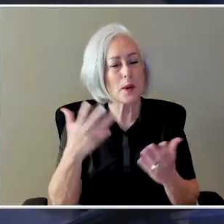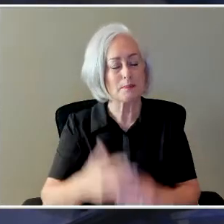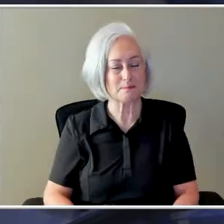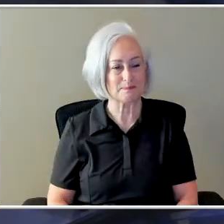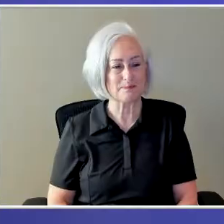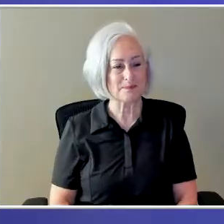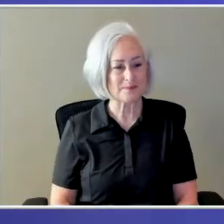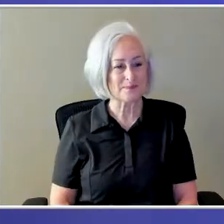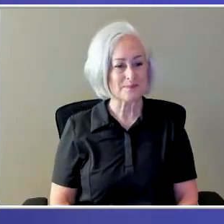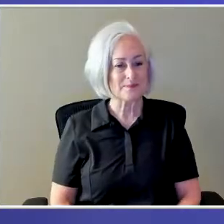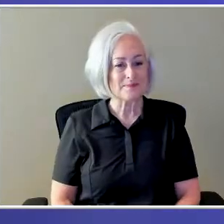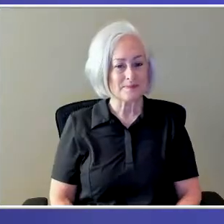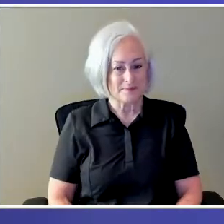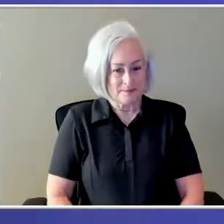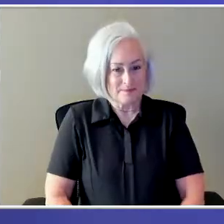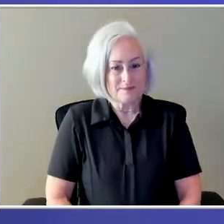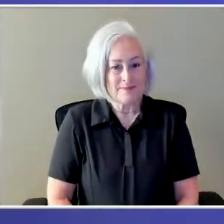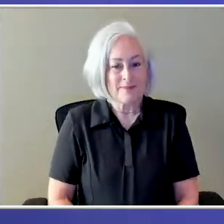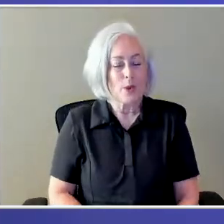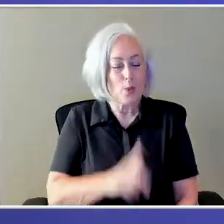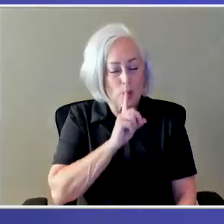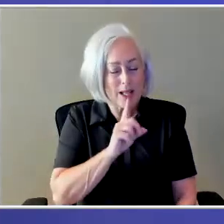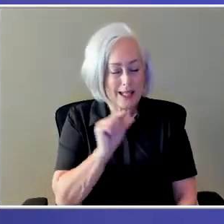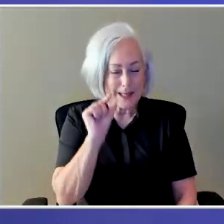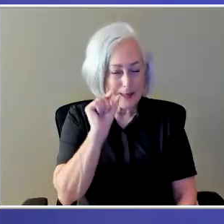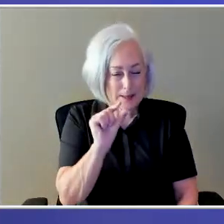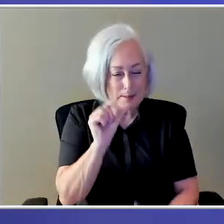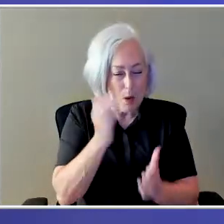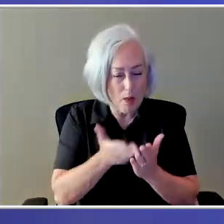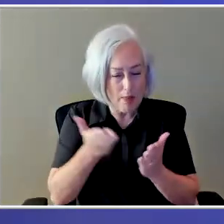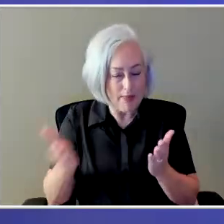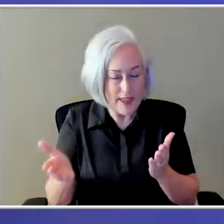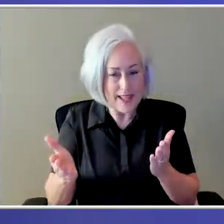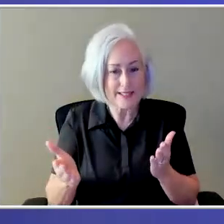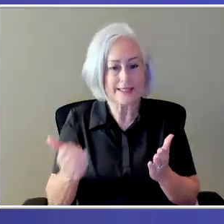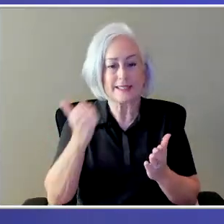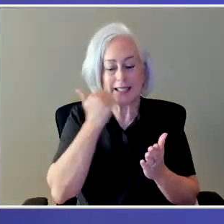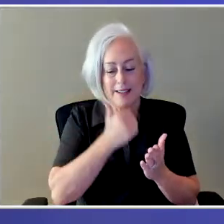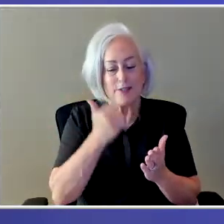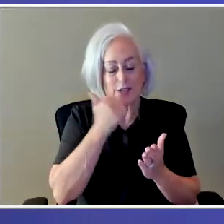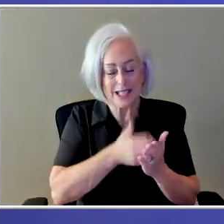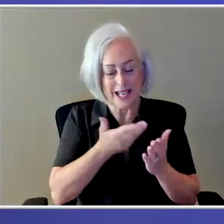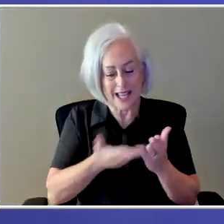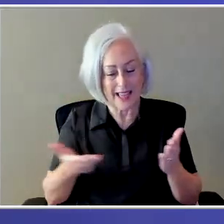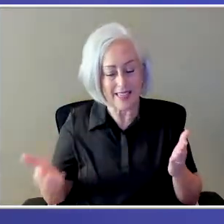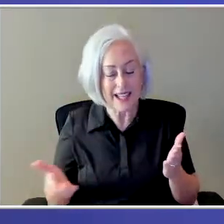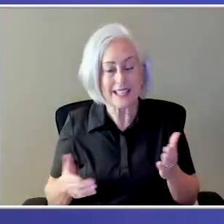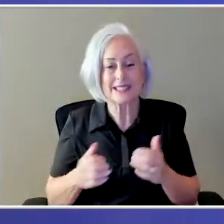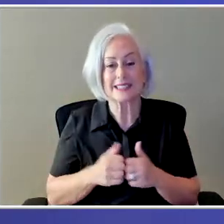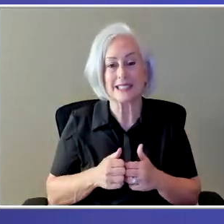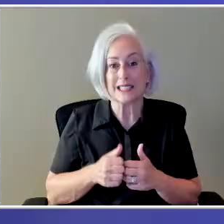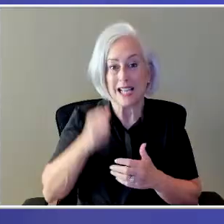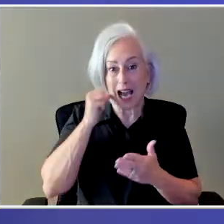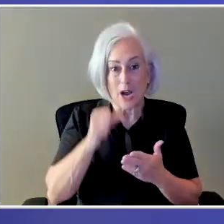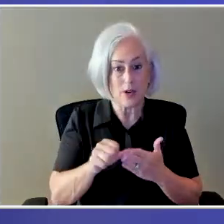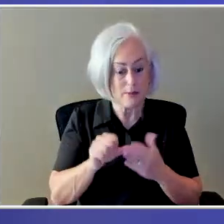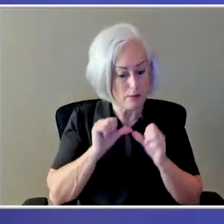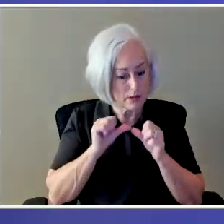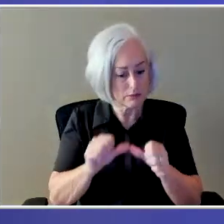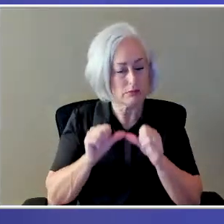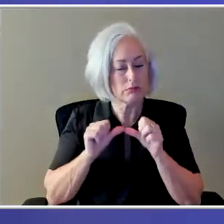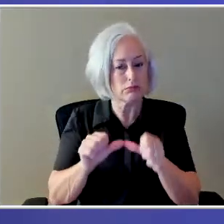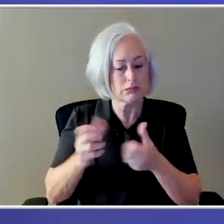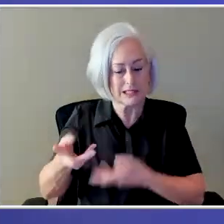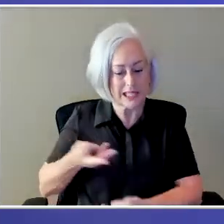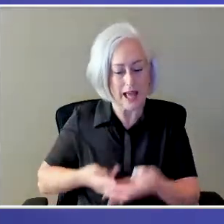think it's the little moments. It's the day in and the day out. I remember he was on continuous dialysis, and I remember